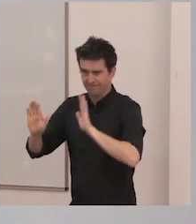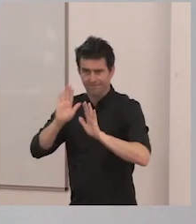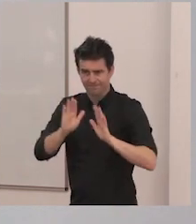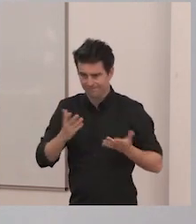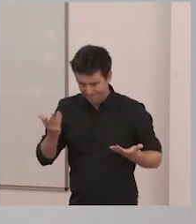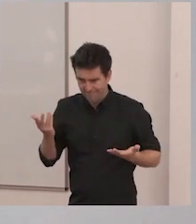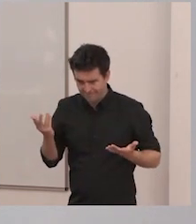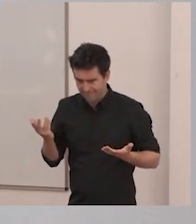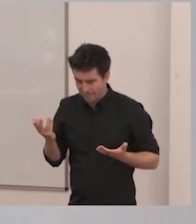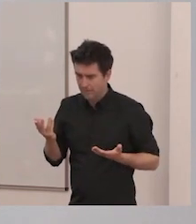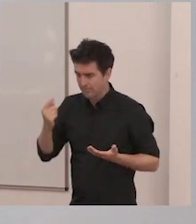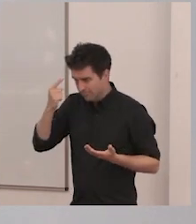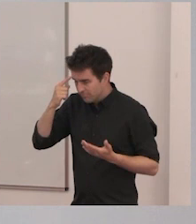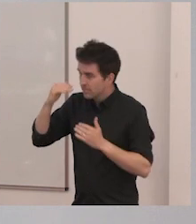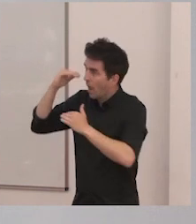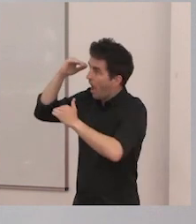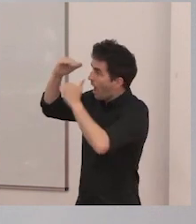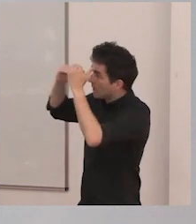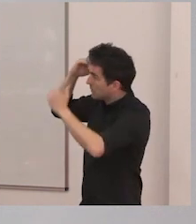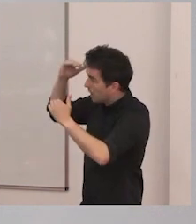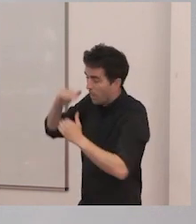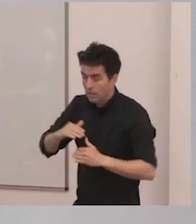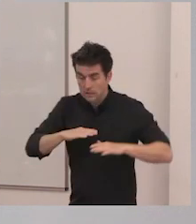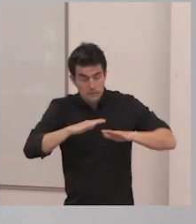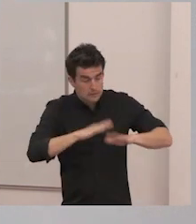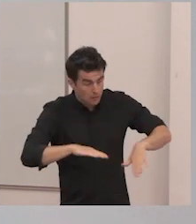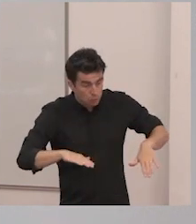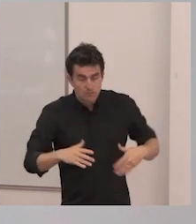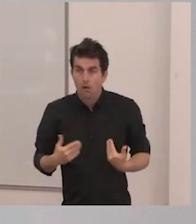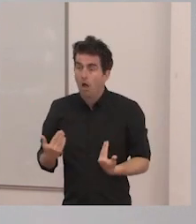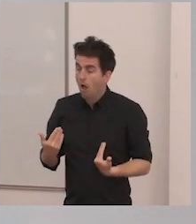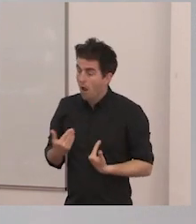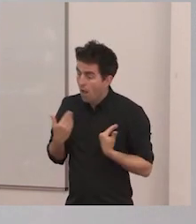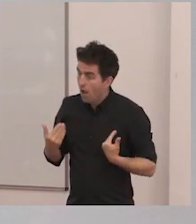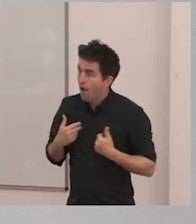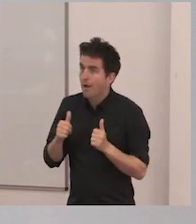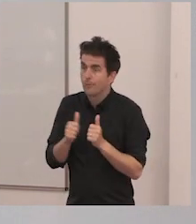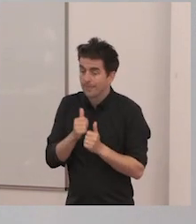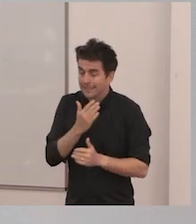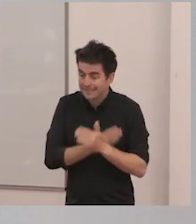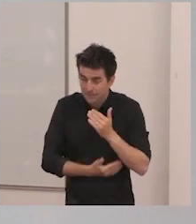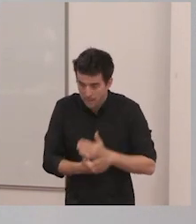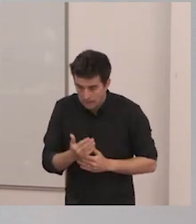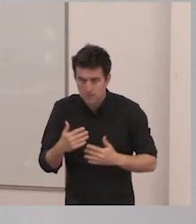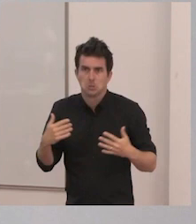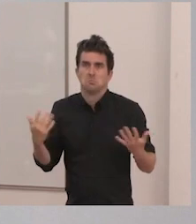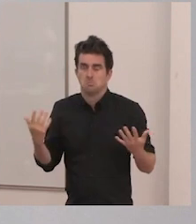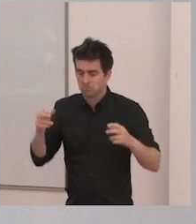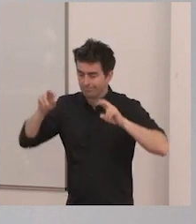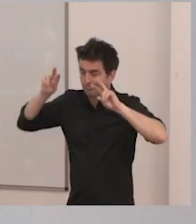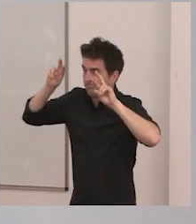is at the core of the power relations that privilege people without